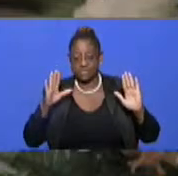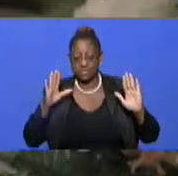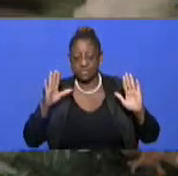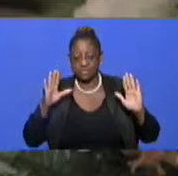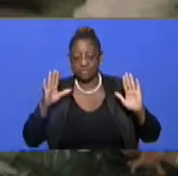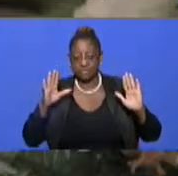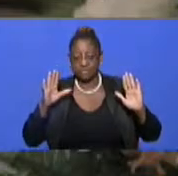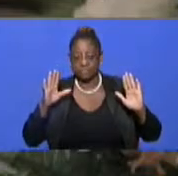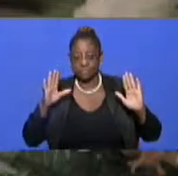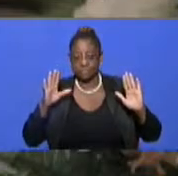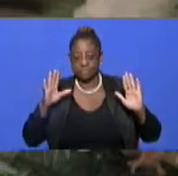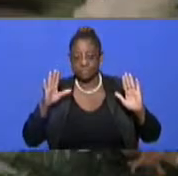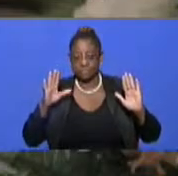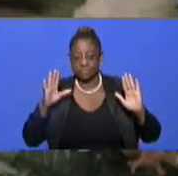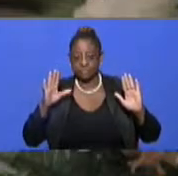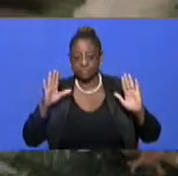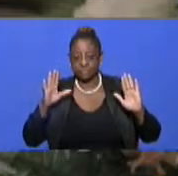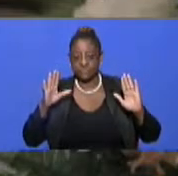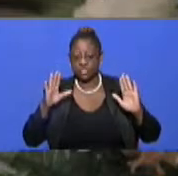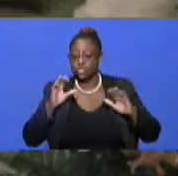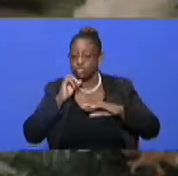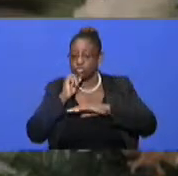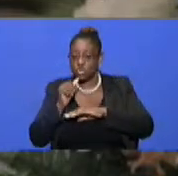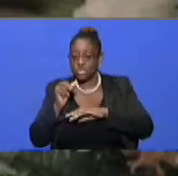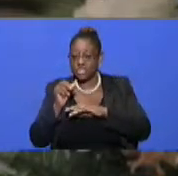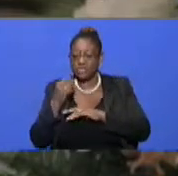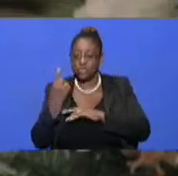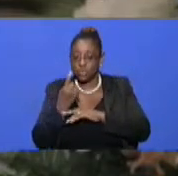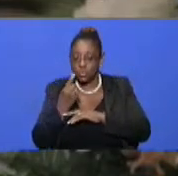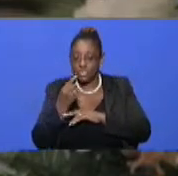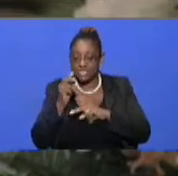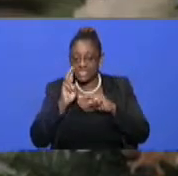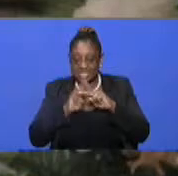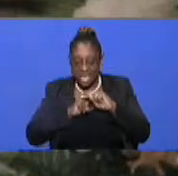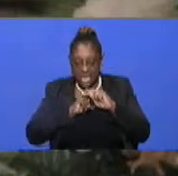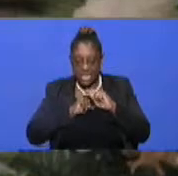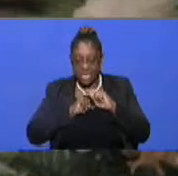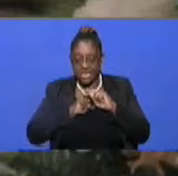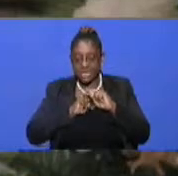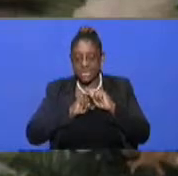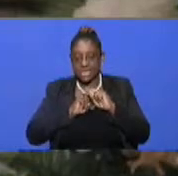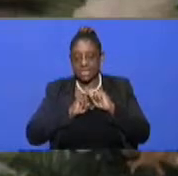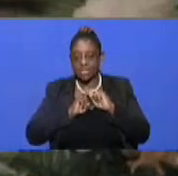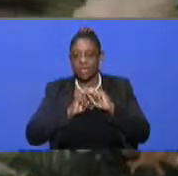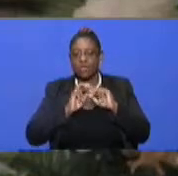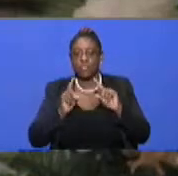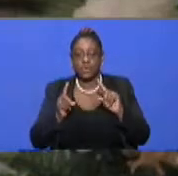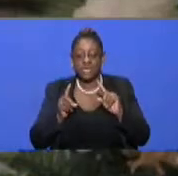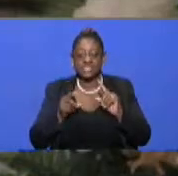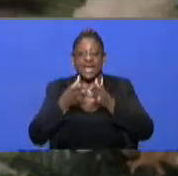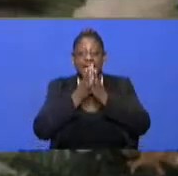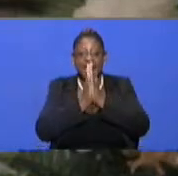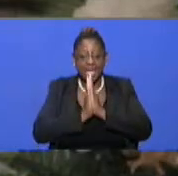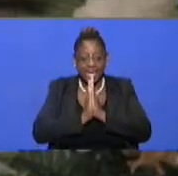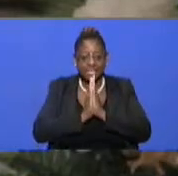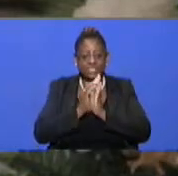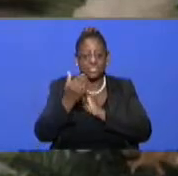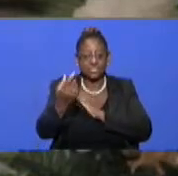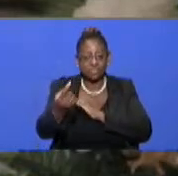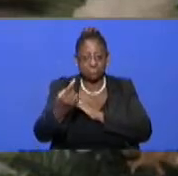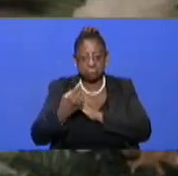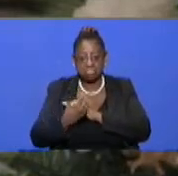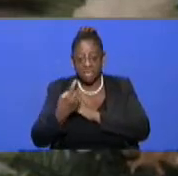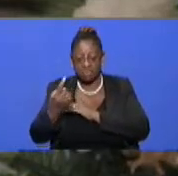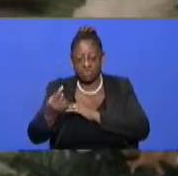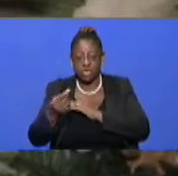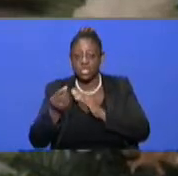again to not just expedite the required upgrades, but to engage community, because we have